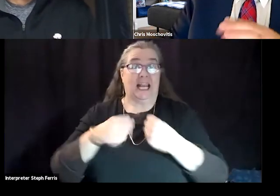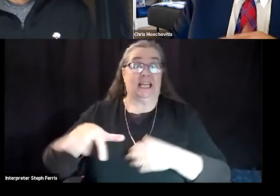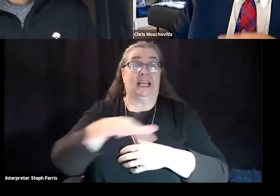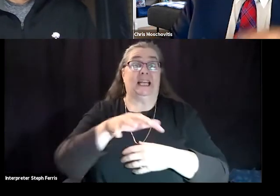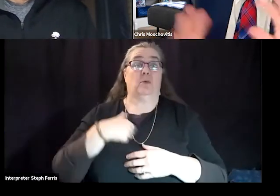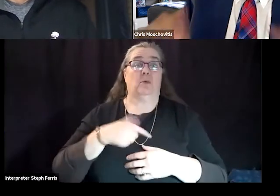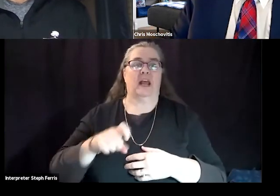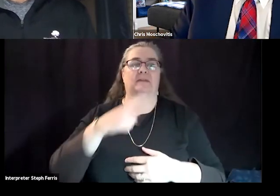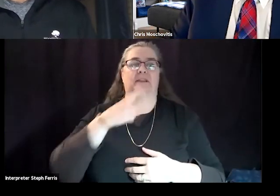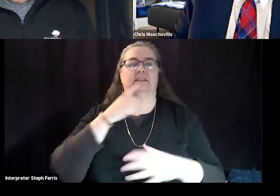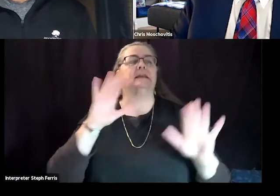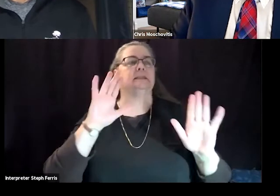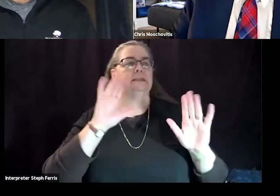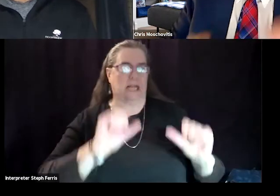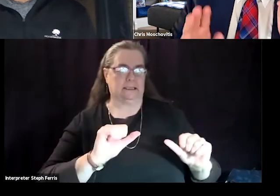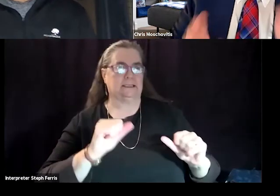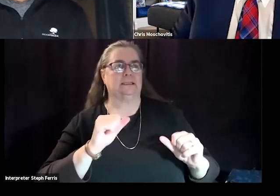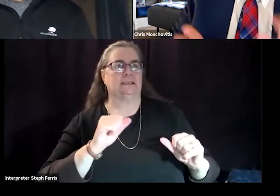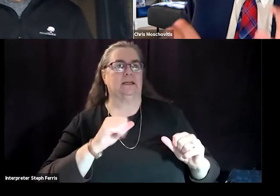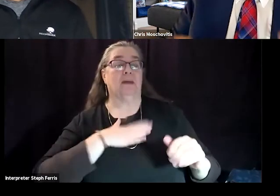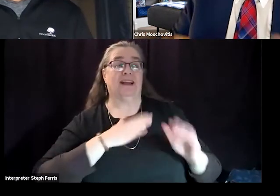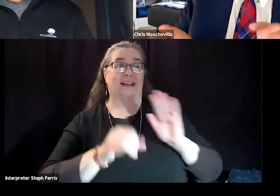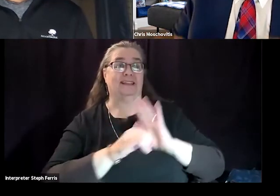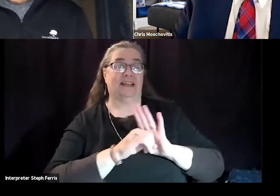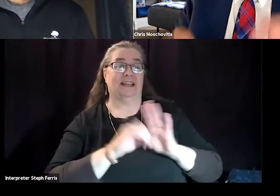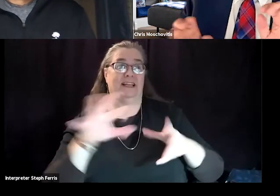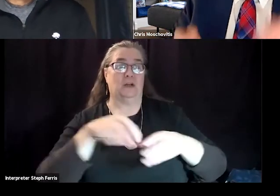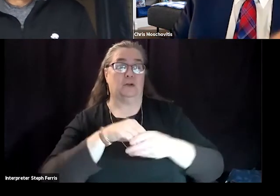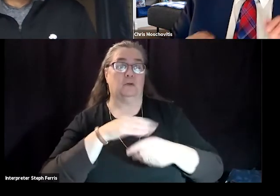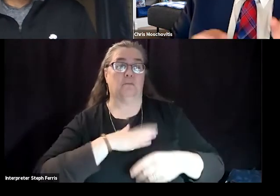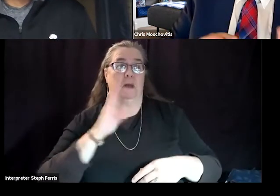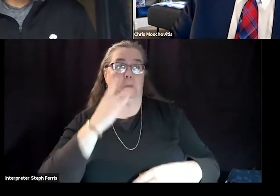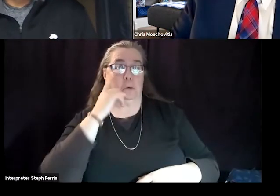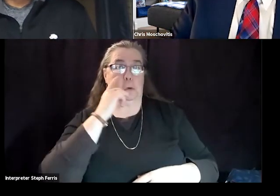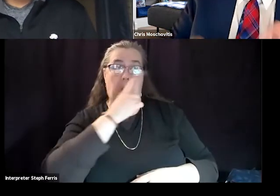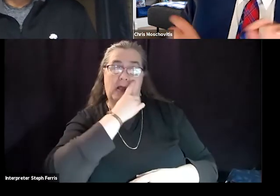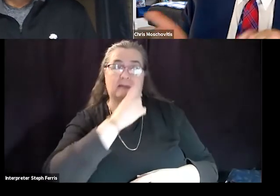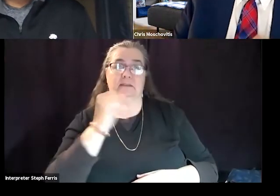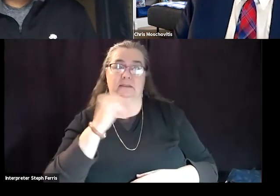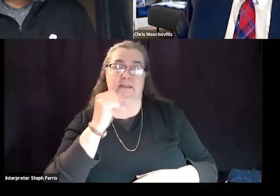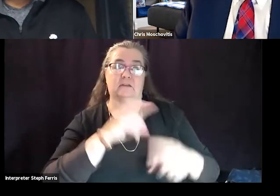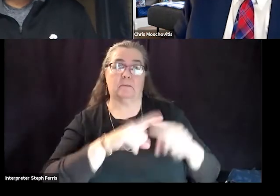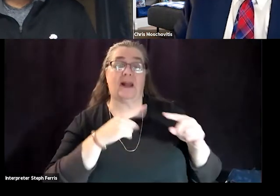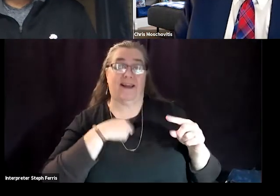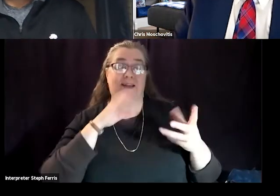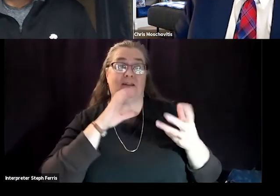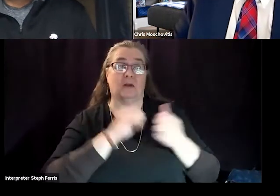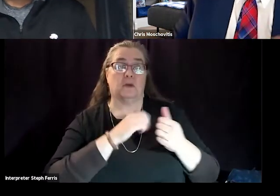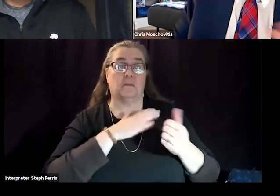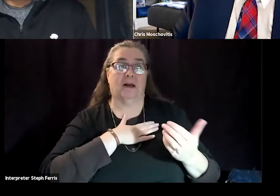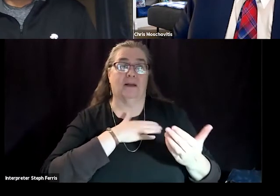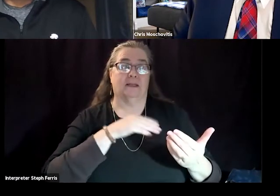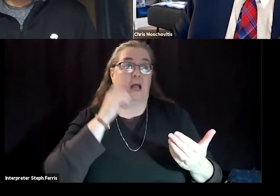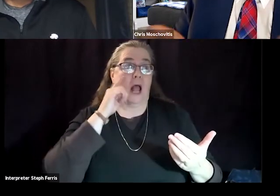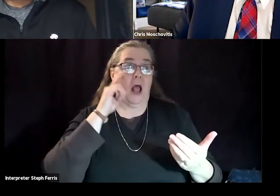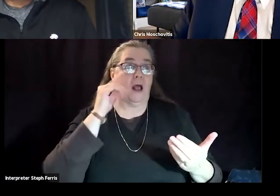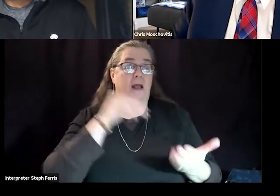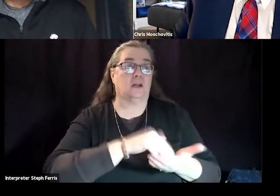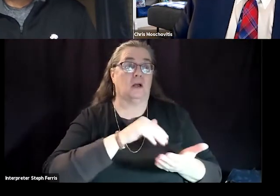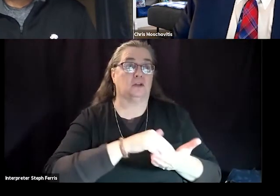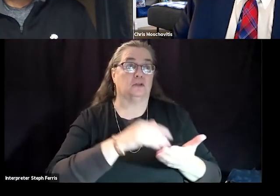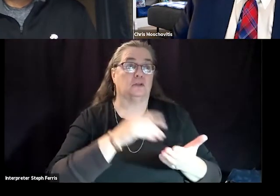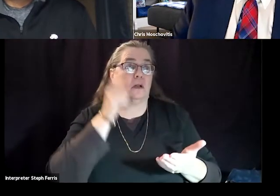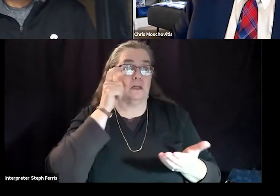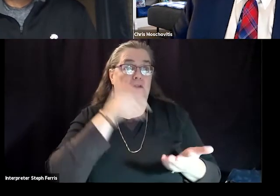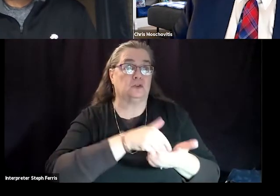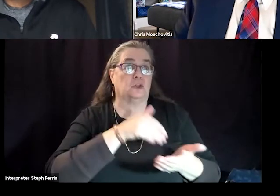for my blue eyes, but you can only discuss my blue eyes with my ophthalmologist and my optometrist. Other than that, my blue